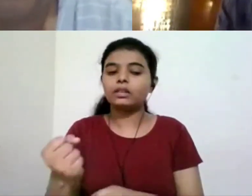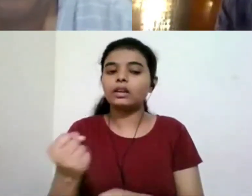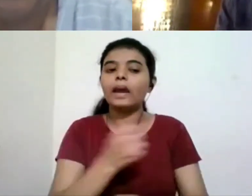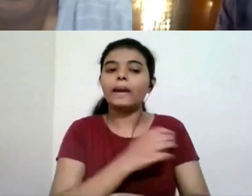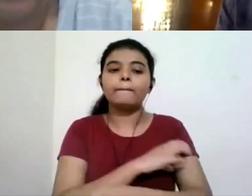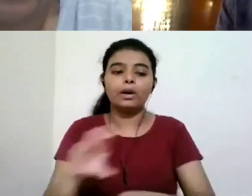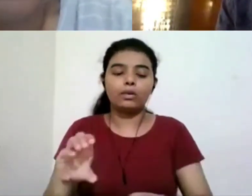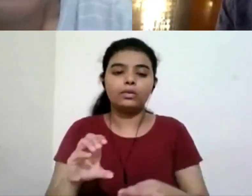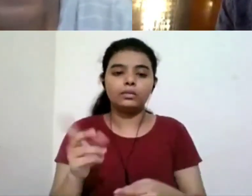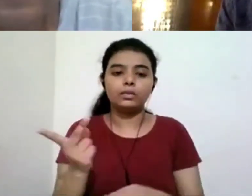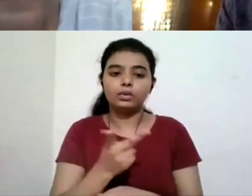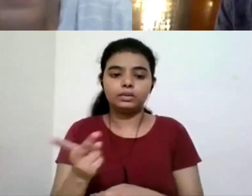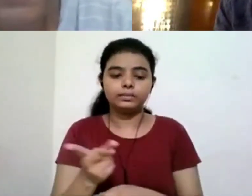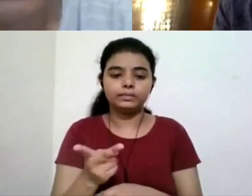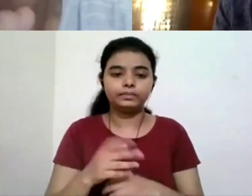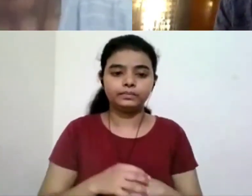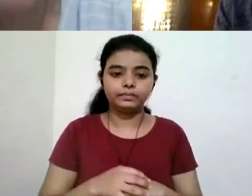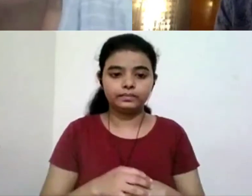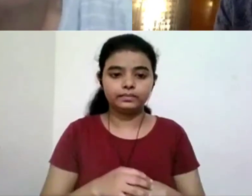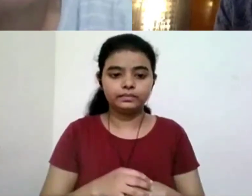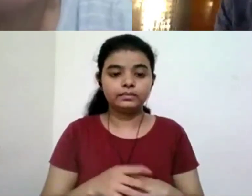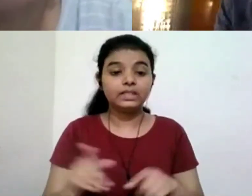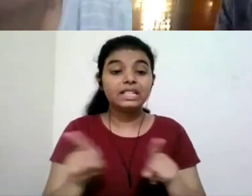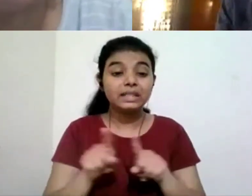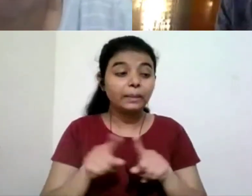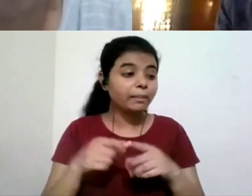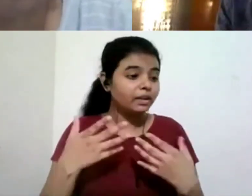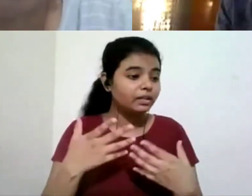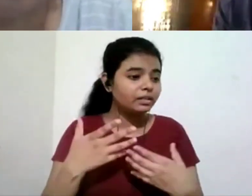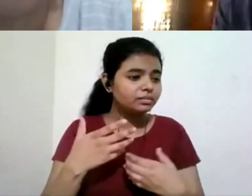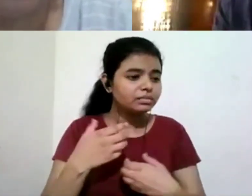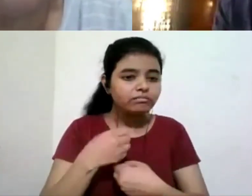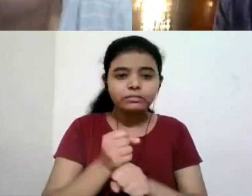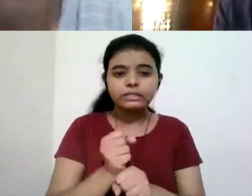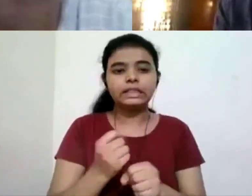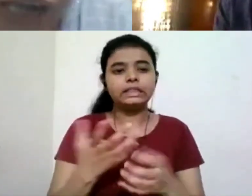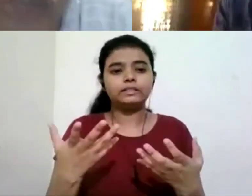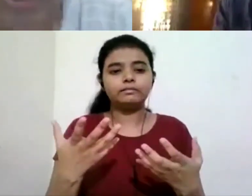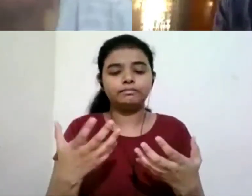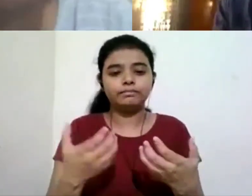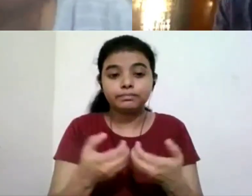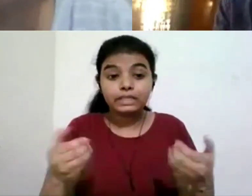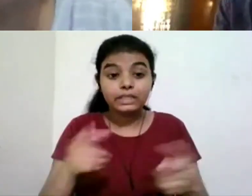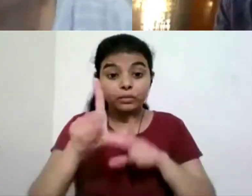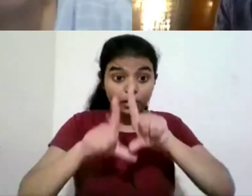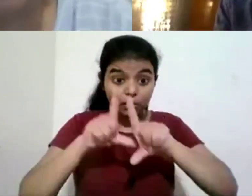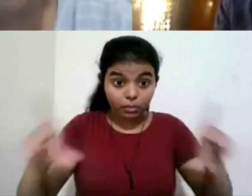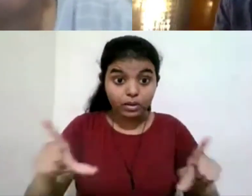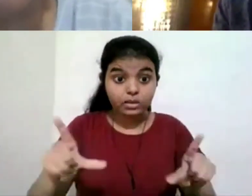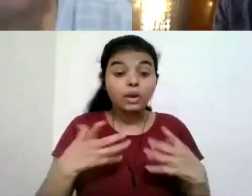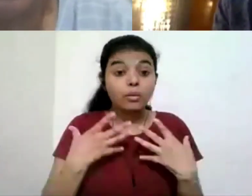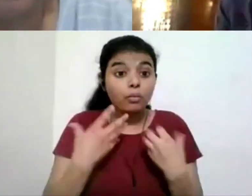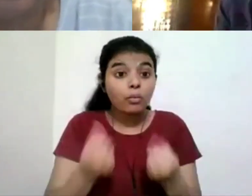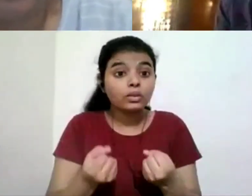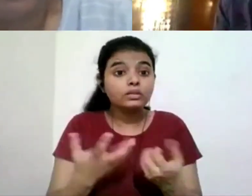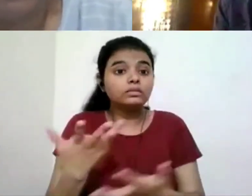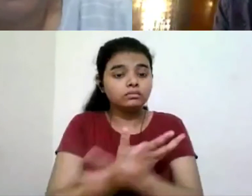one, is creating the kind of discourse in the bhasha we want it to be